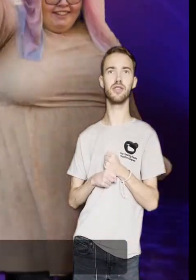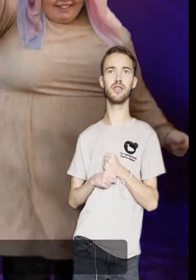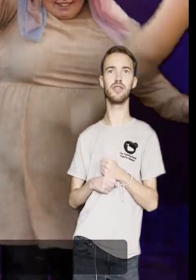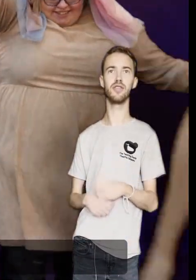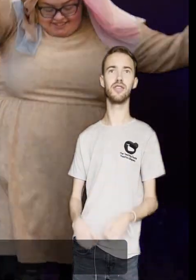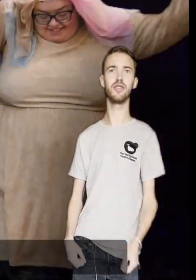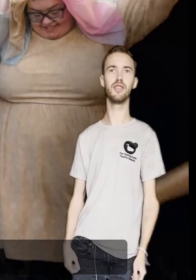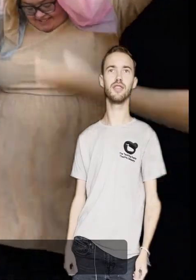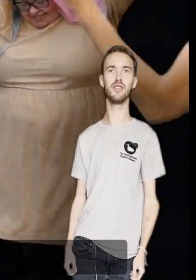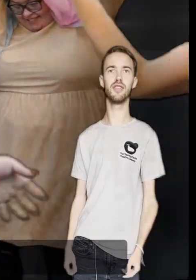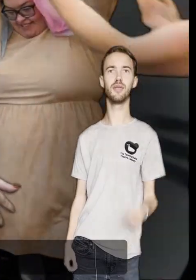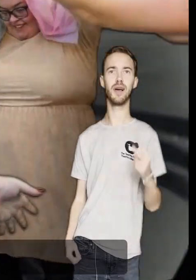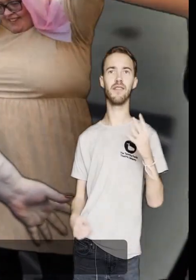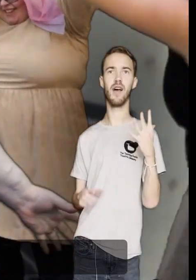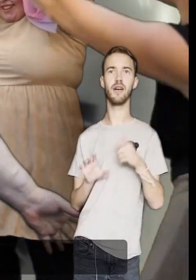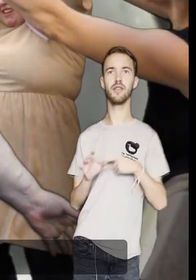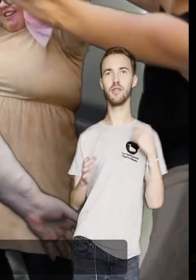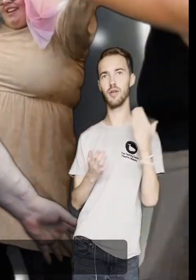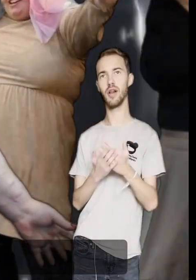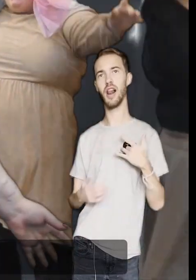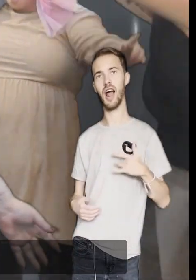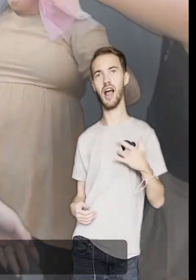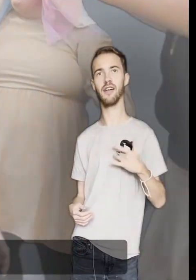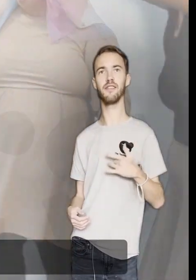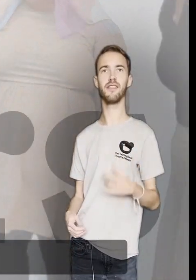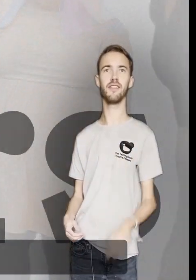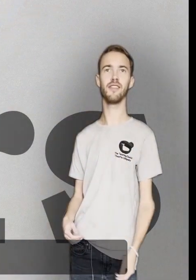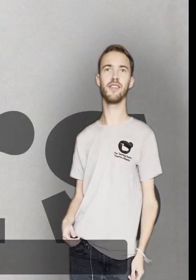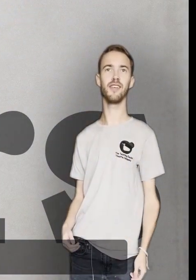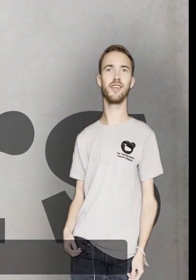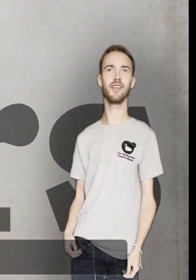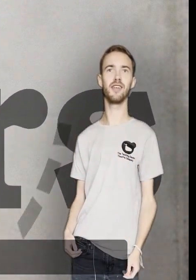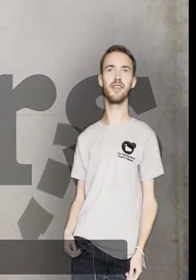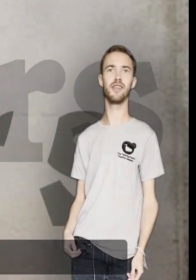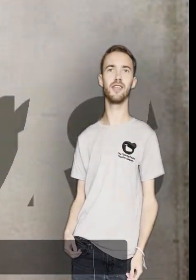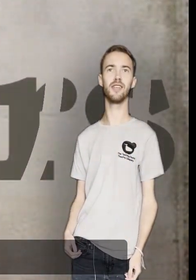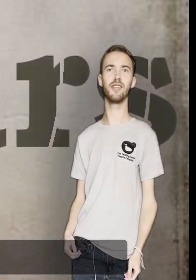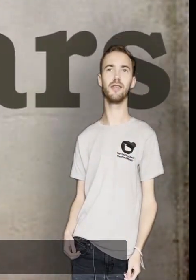Holding on to 24 years worth living.